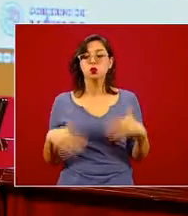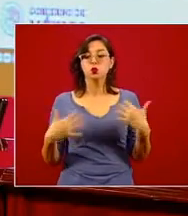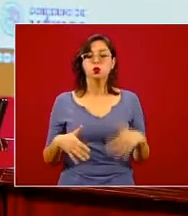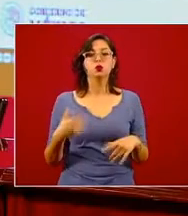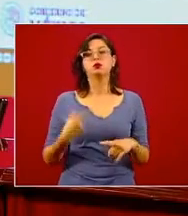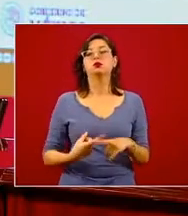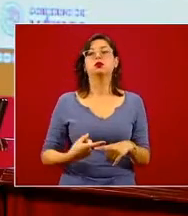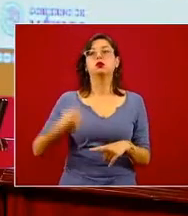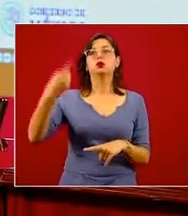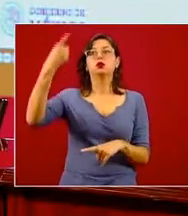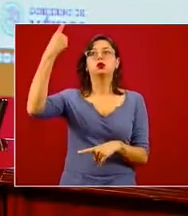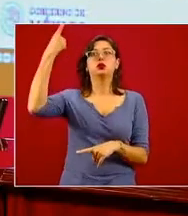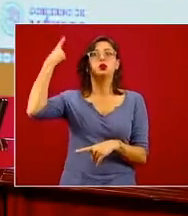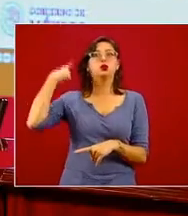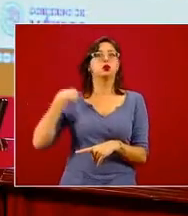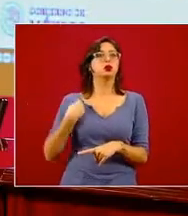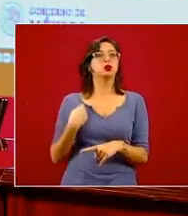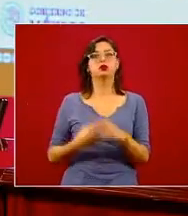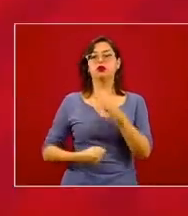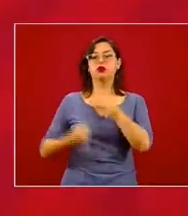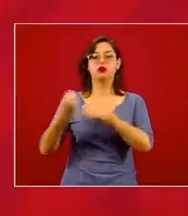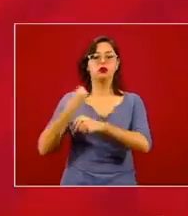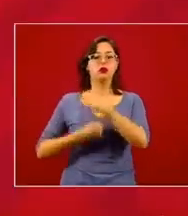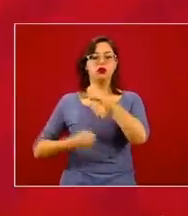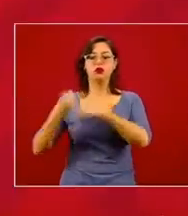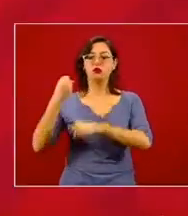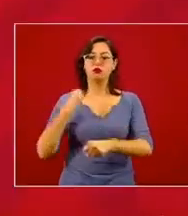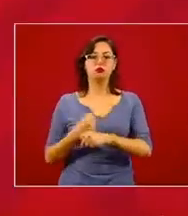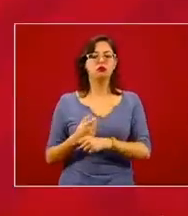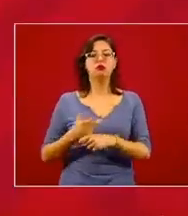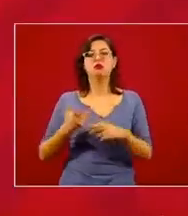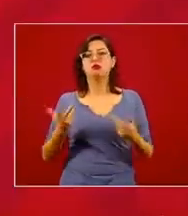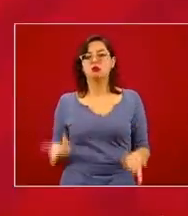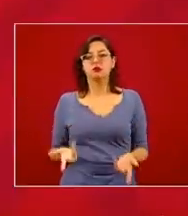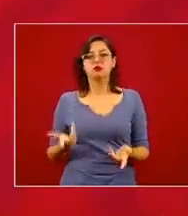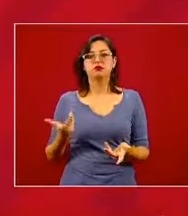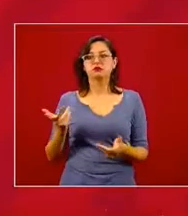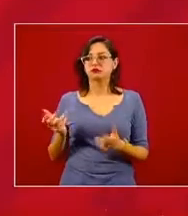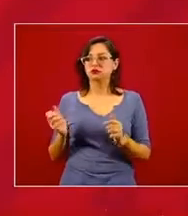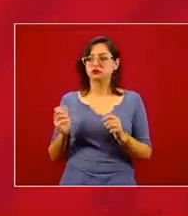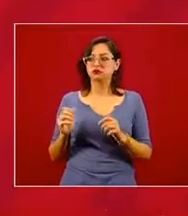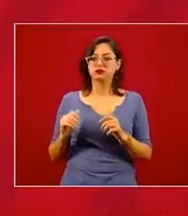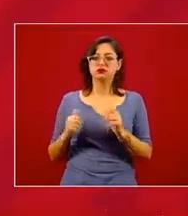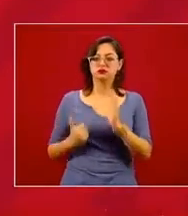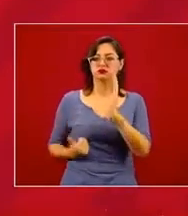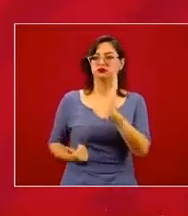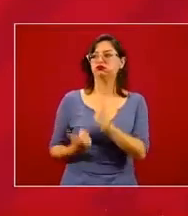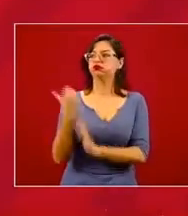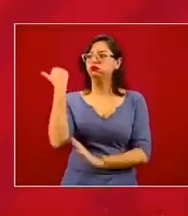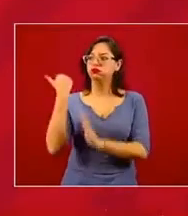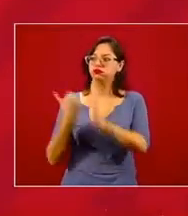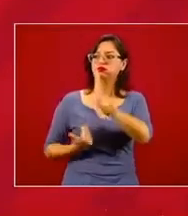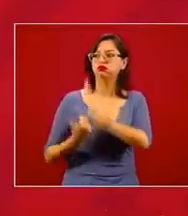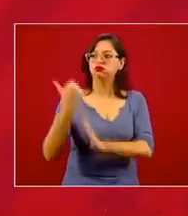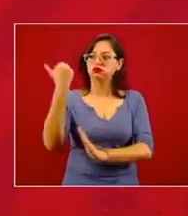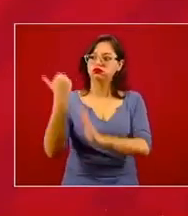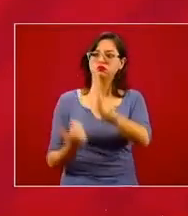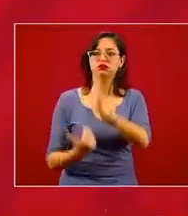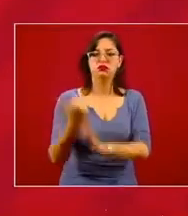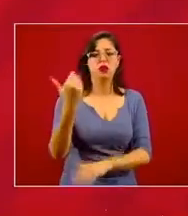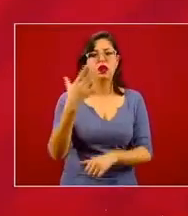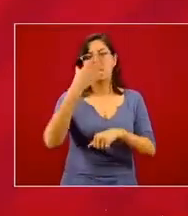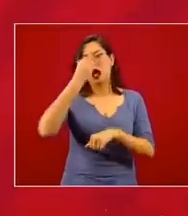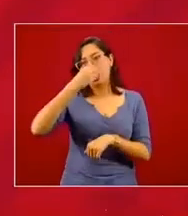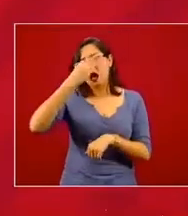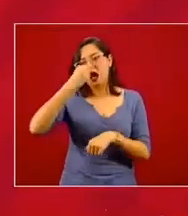disease. These records have diminished in a way that hasn't happened since this SWIBE record